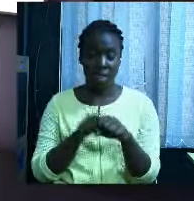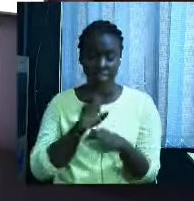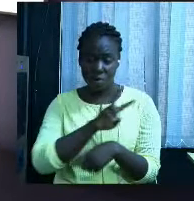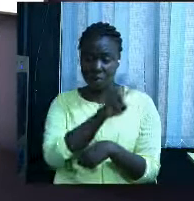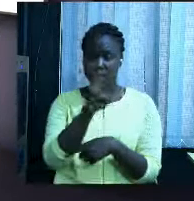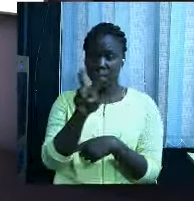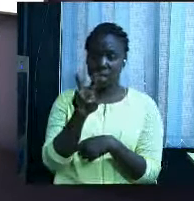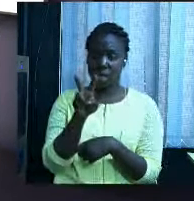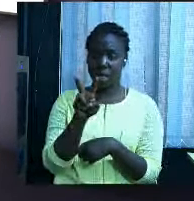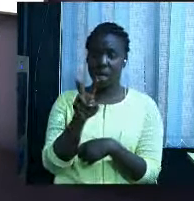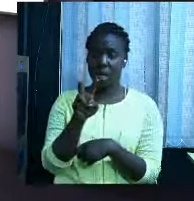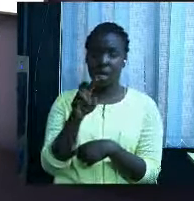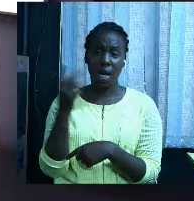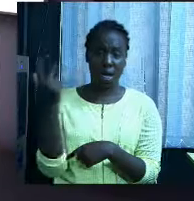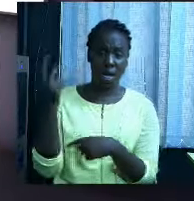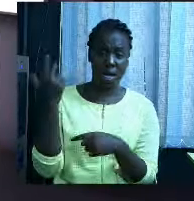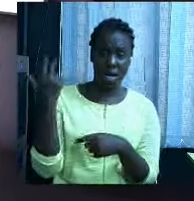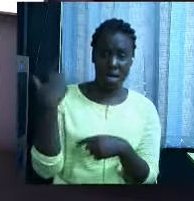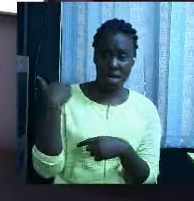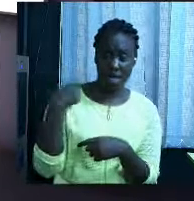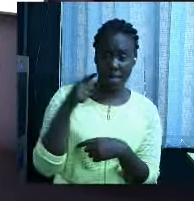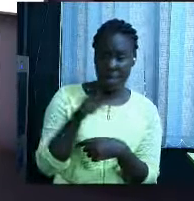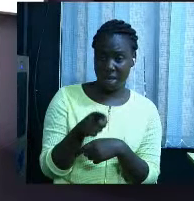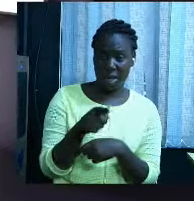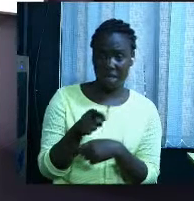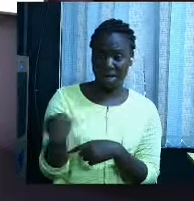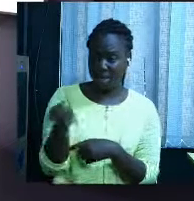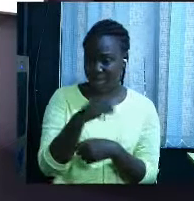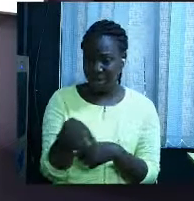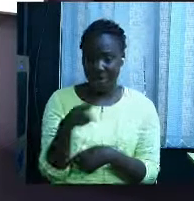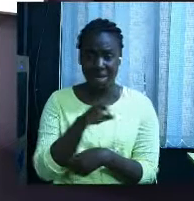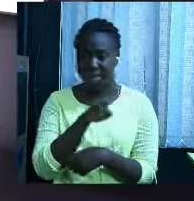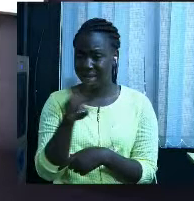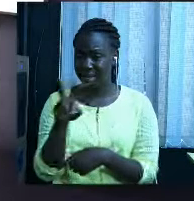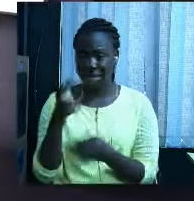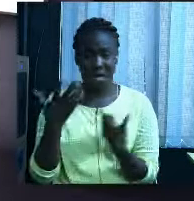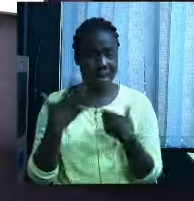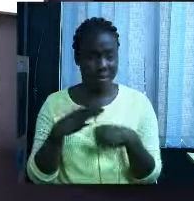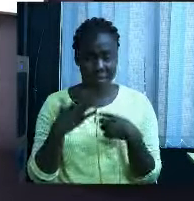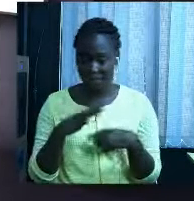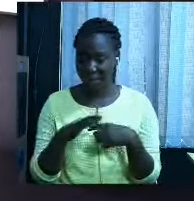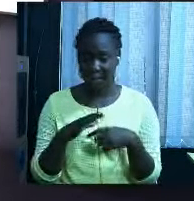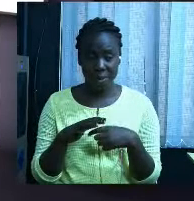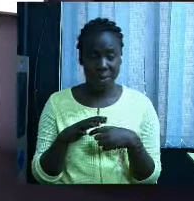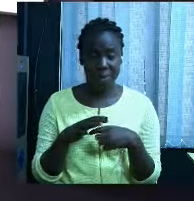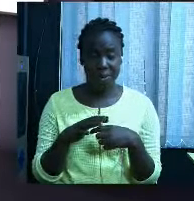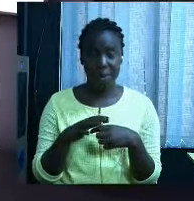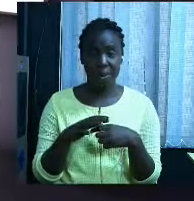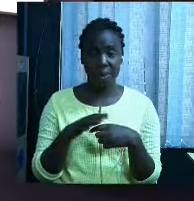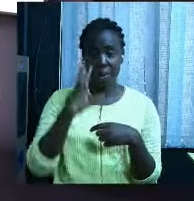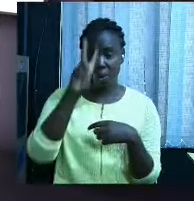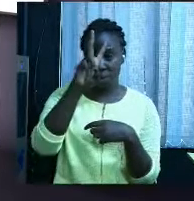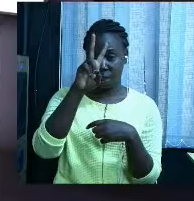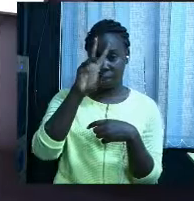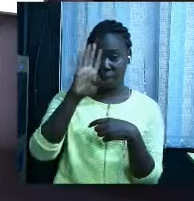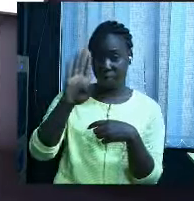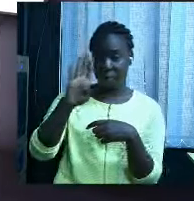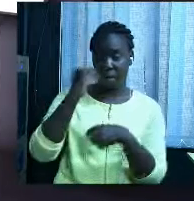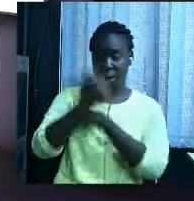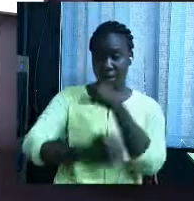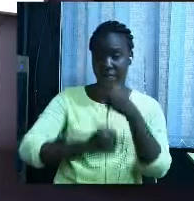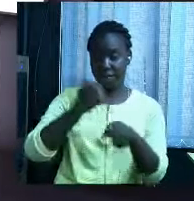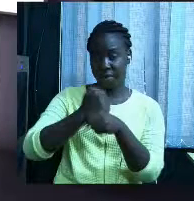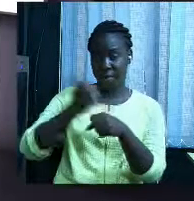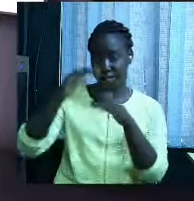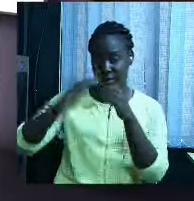few numbers, considering that a majority of Kenyan population is actually the age of, under the age of 25. And this speaks